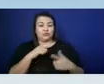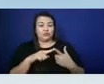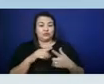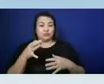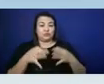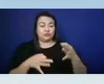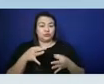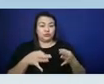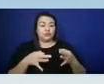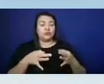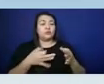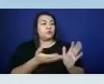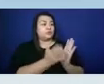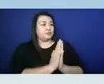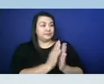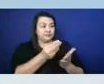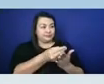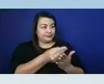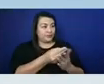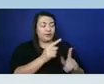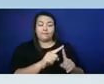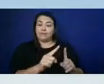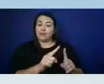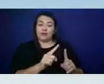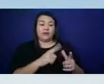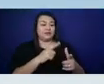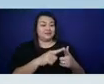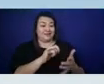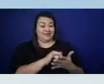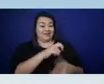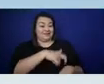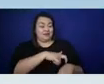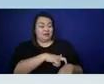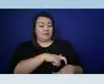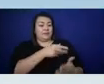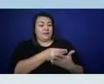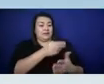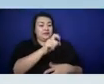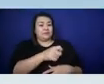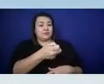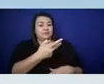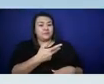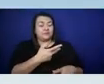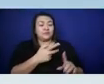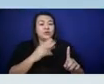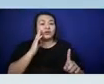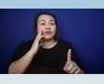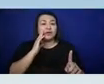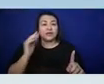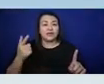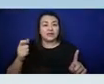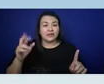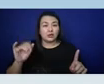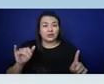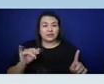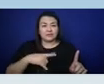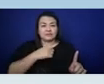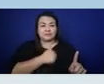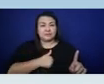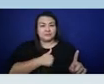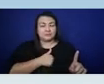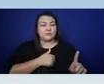that means the debt is canceled. If my adult son wants to continue with the debt, he has to take